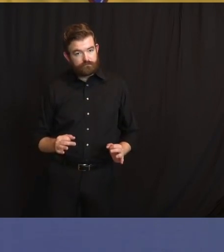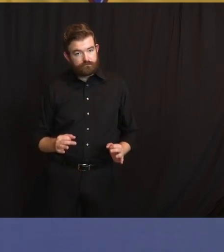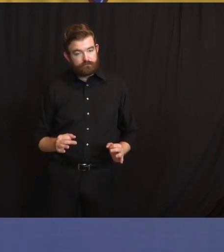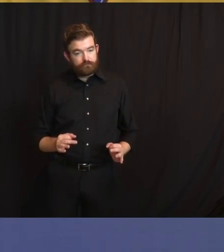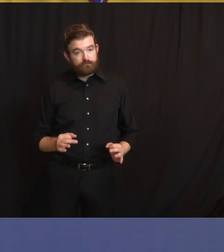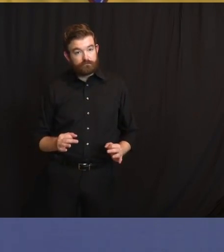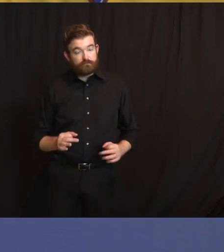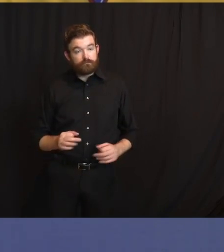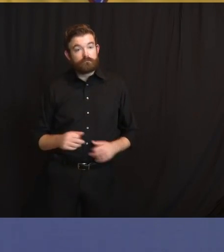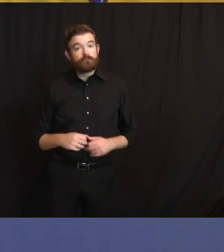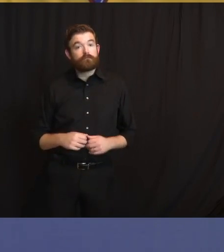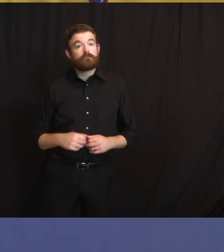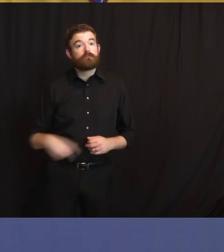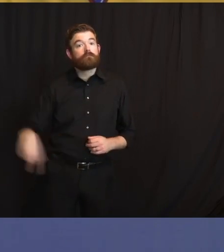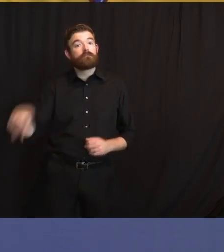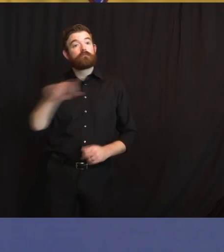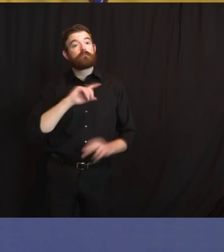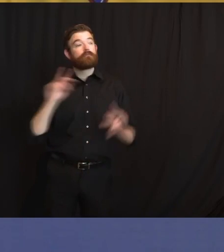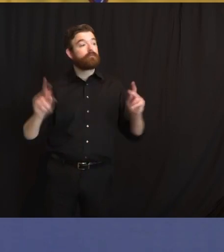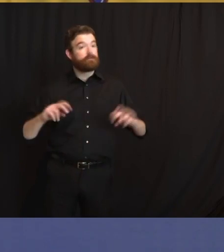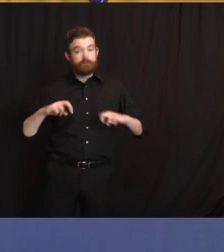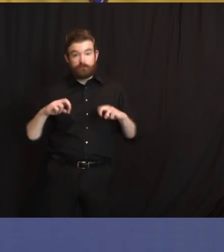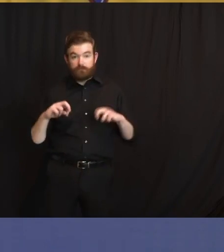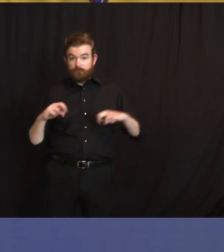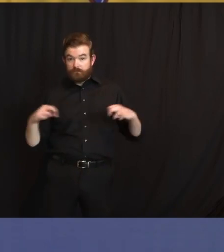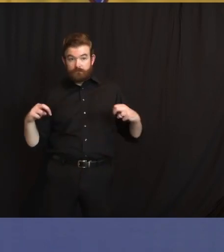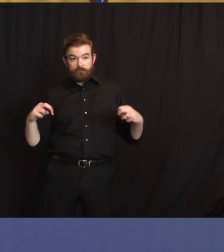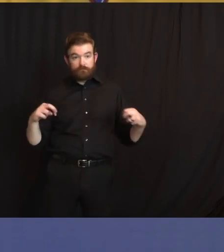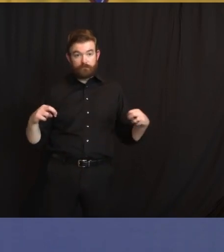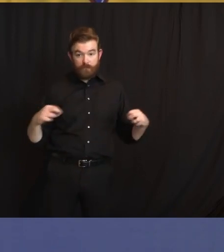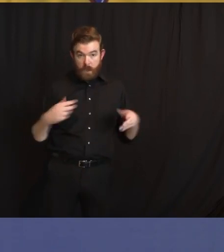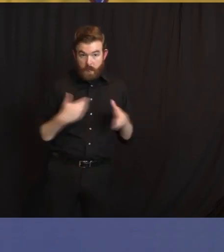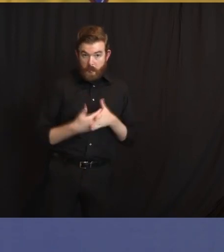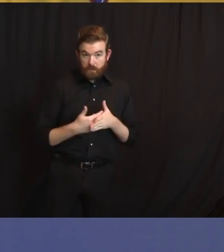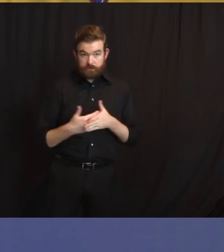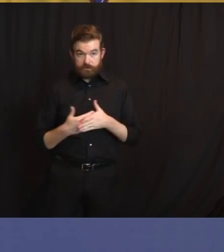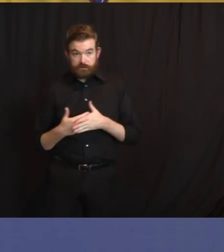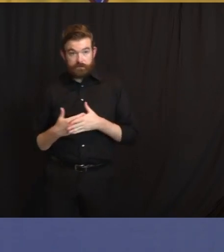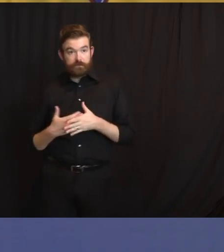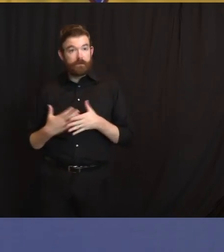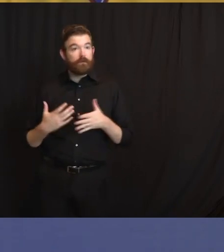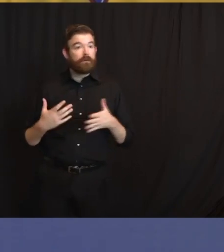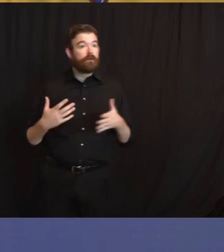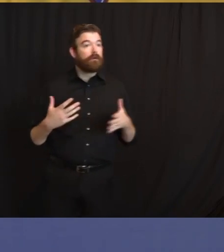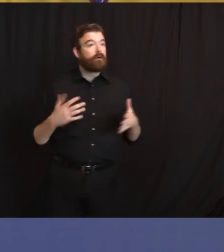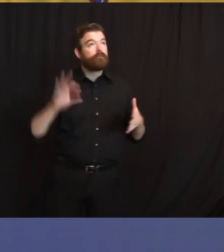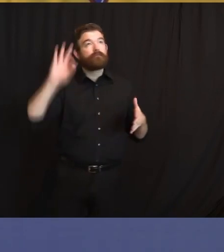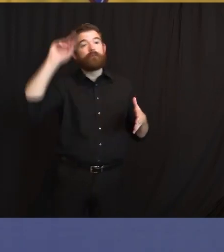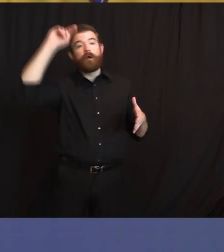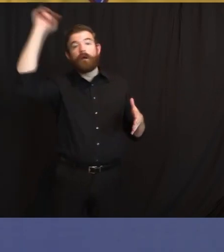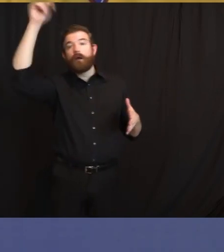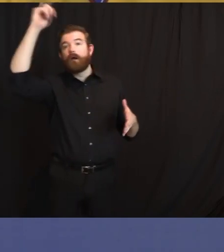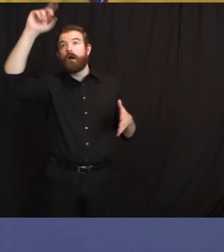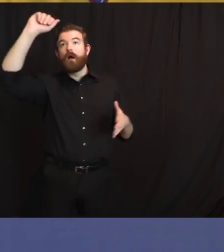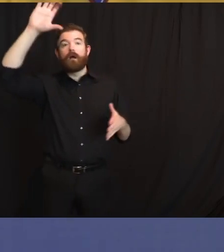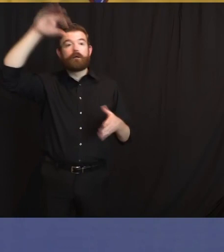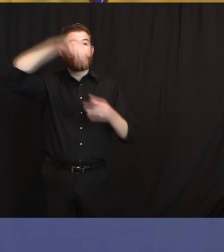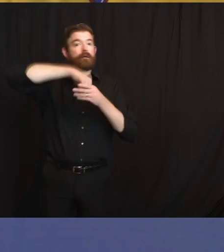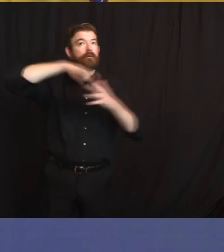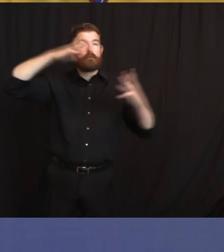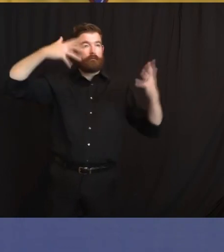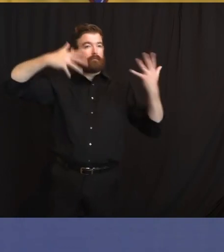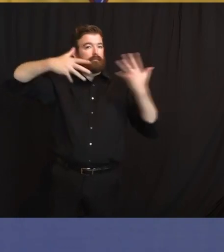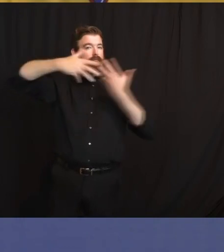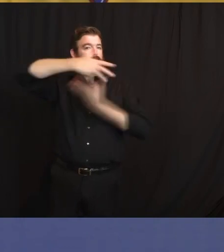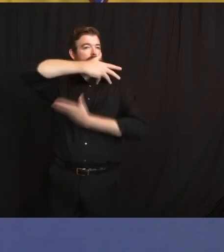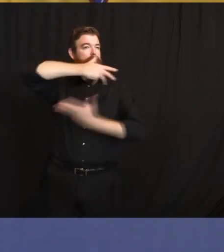sedentary, close proximity, even with social distancing, ventilation as it is indoors, and by definition not being able to wear